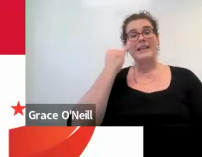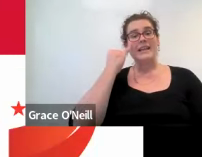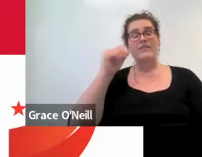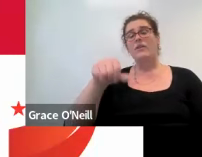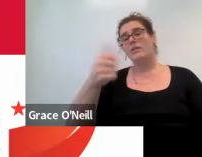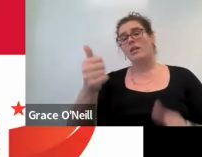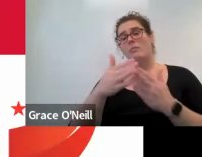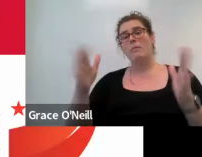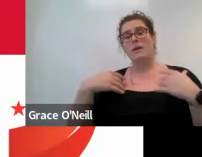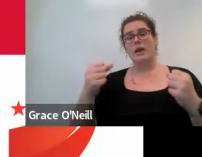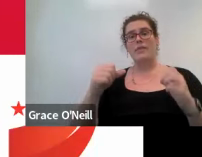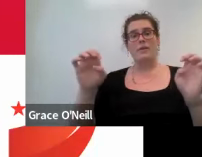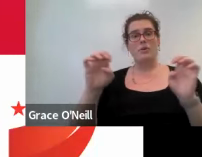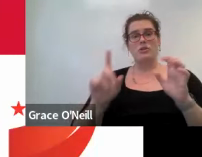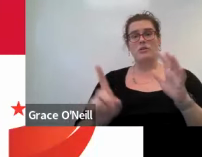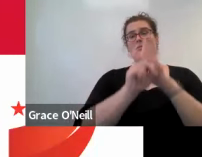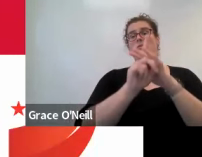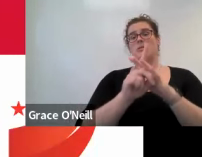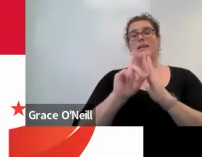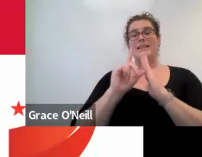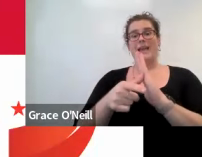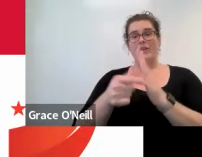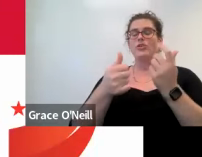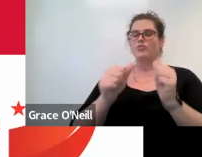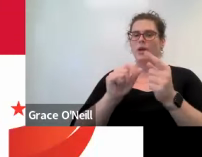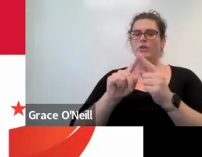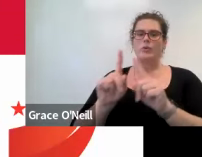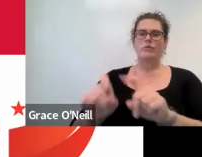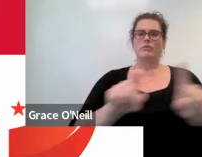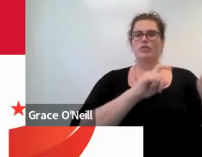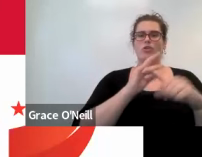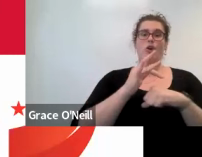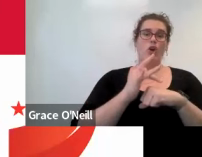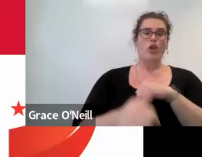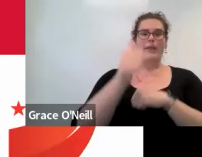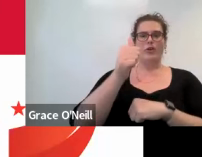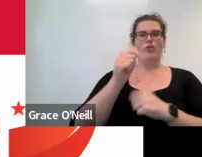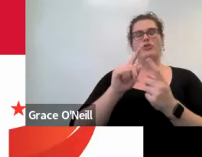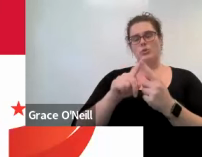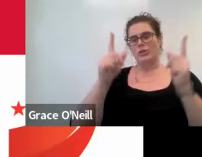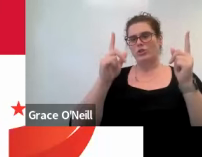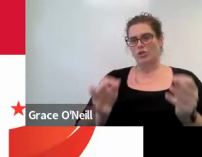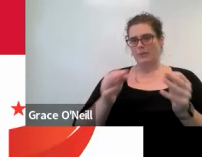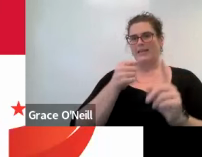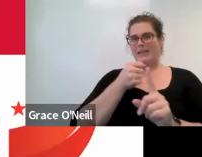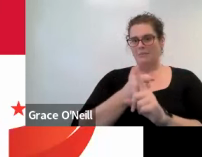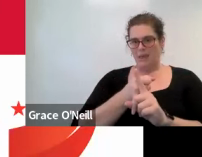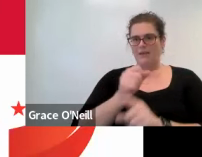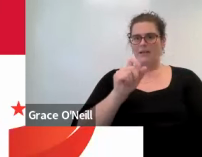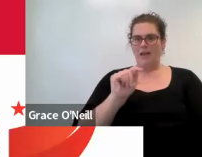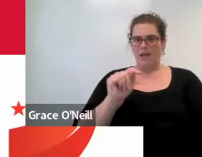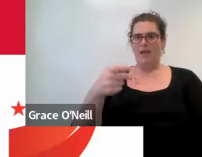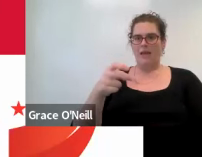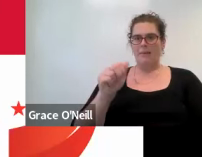the process of conducting a survey earlier in the pandemic to determine the impact of the pandemic at its peak. This survey